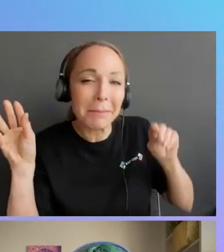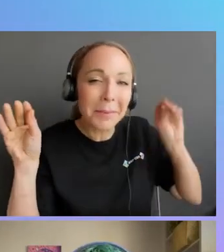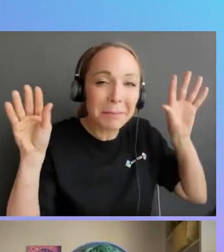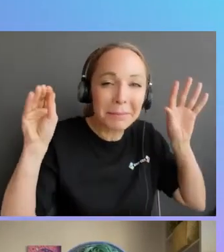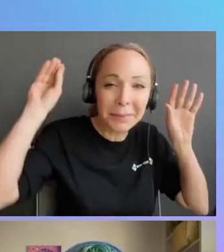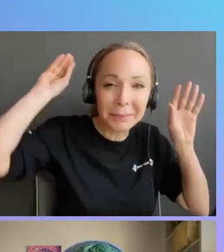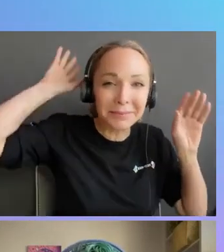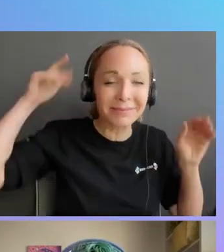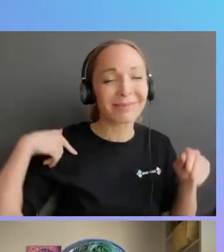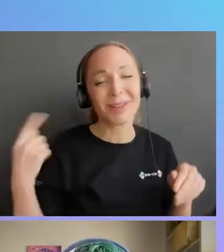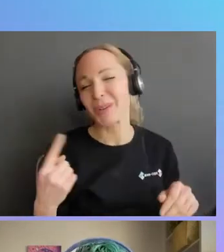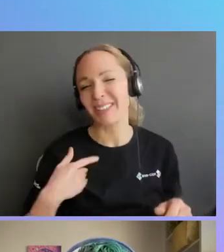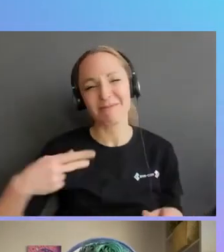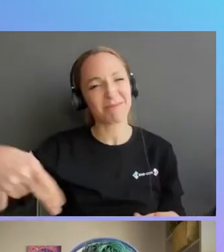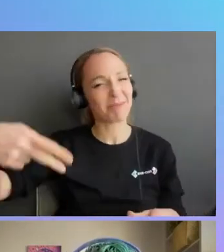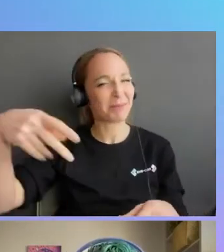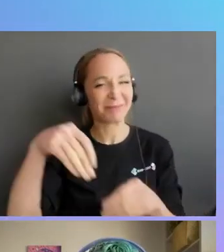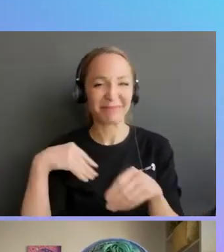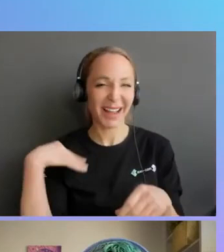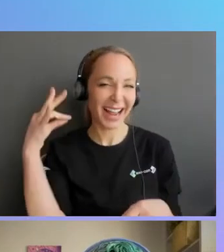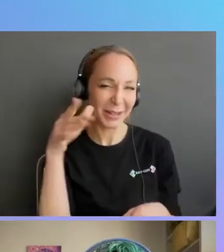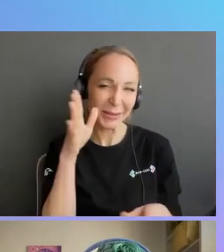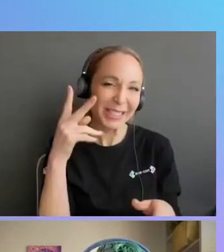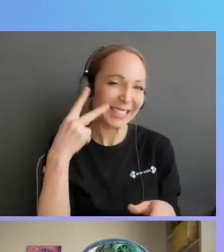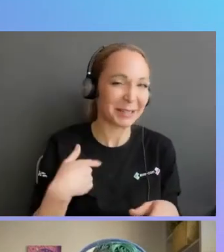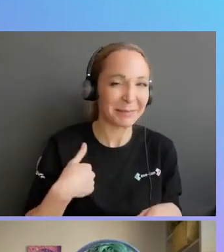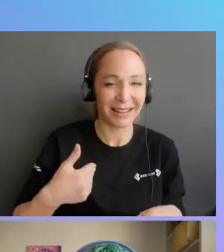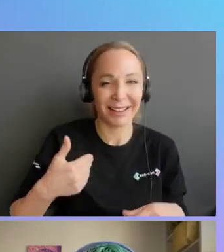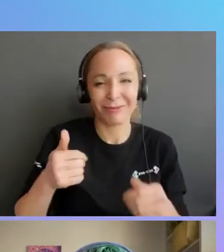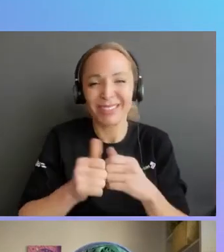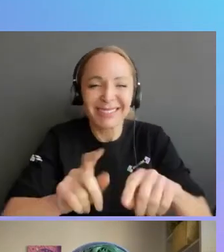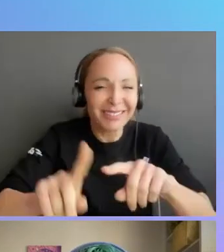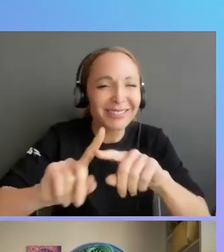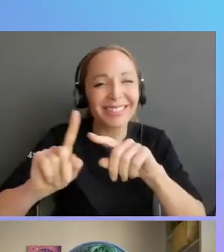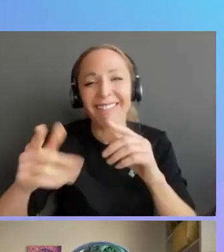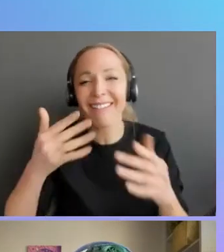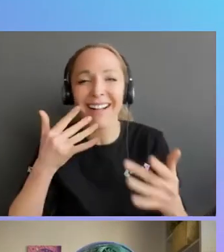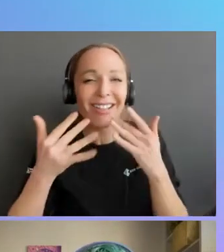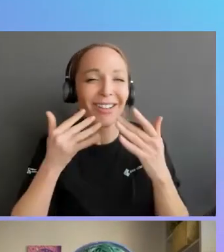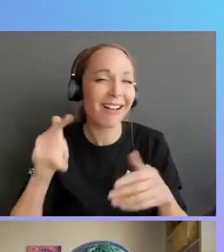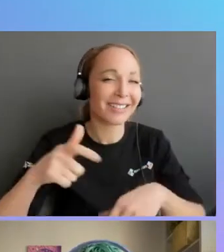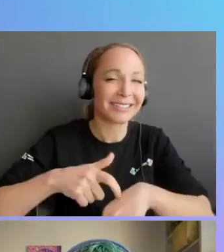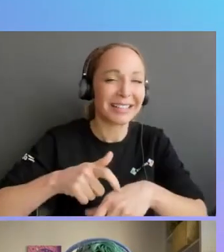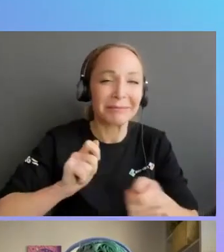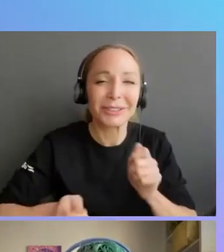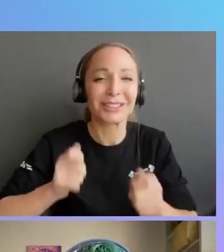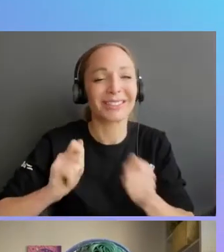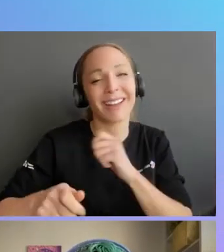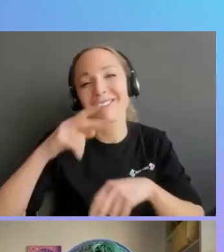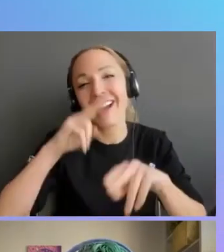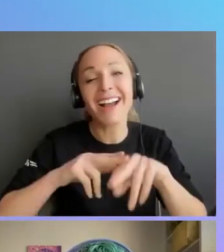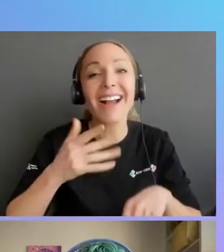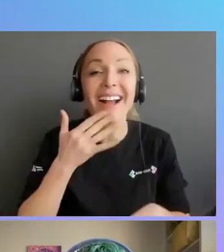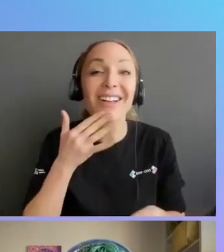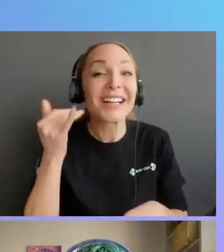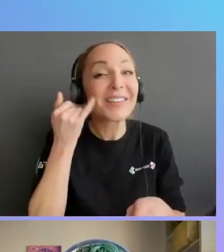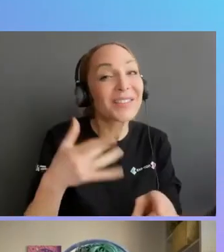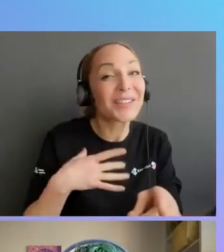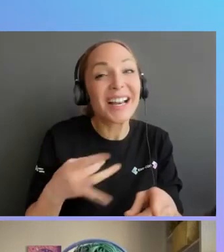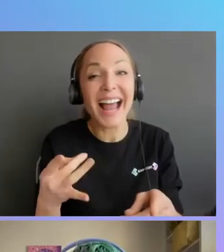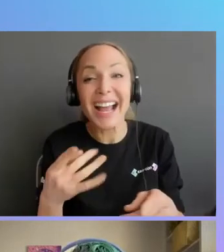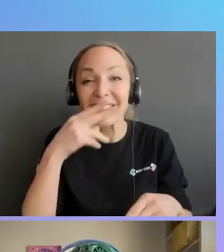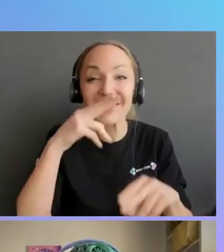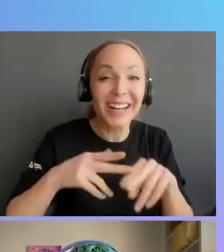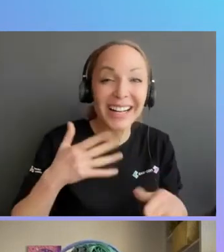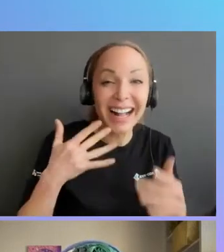up the colors all the time, so you'll see me with fun colors. If you also love purple and fun rainbow colors and cats, definitely reach out to me